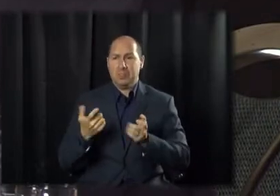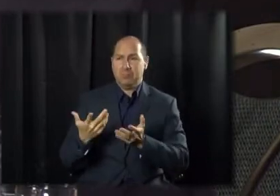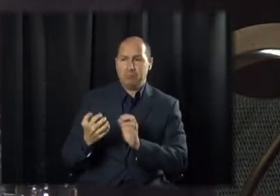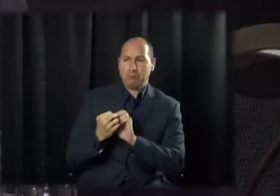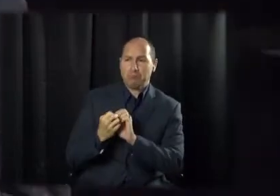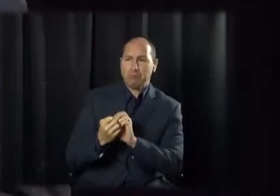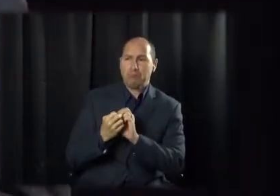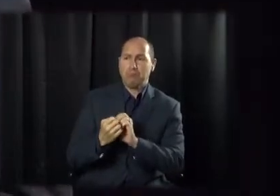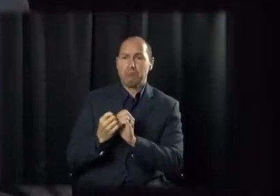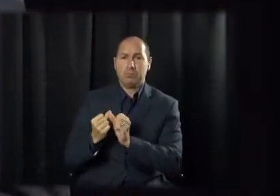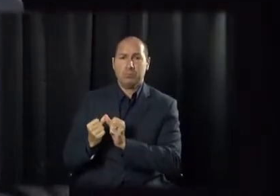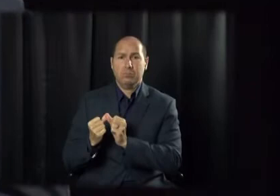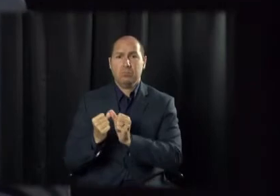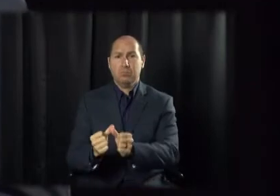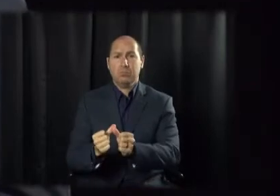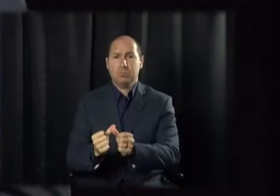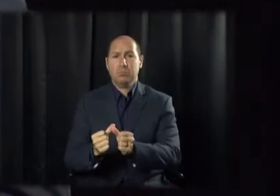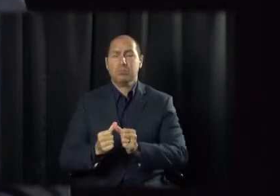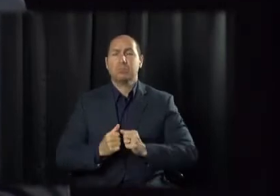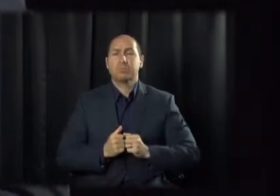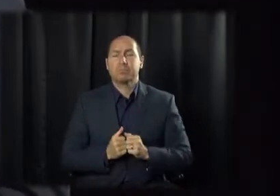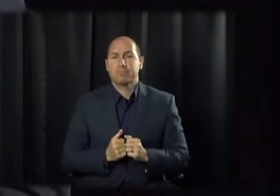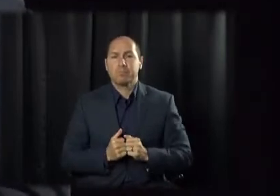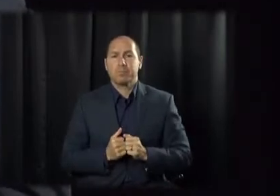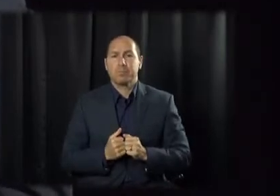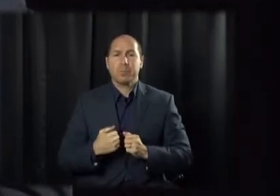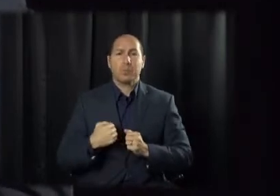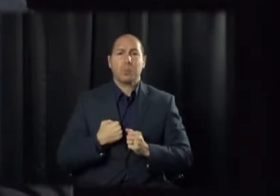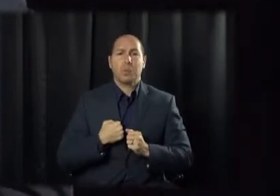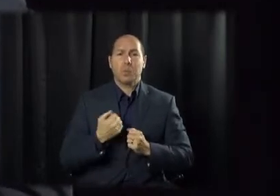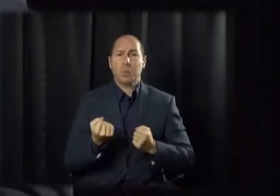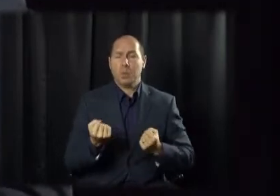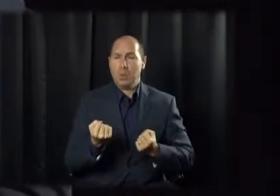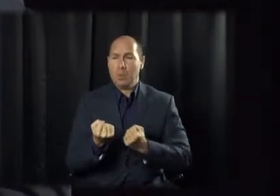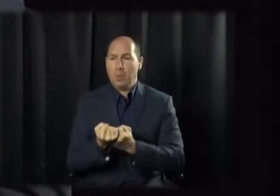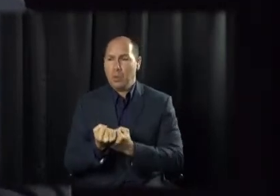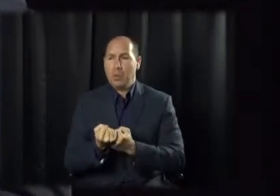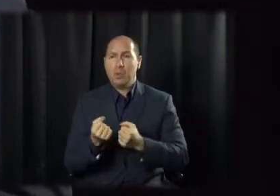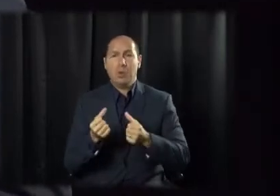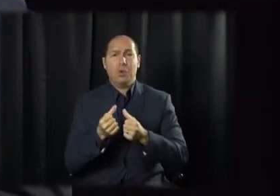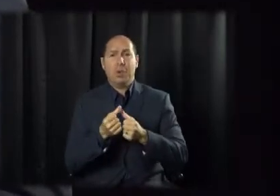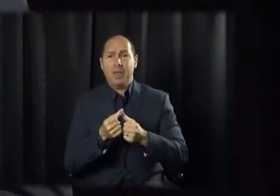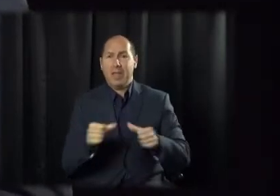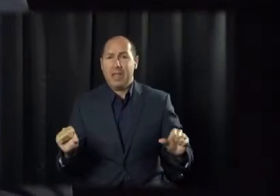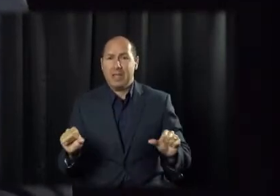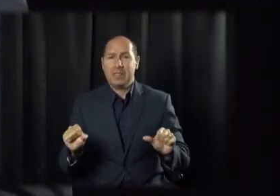And I am in support of anything that we can do